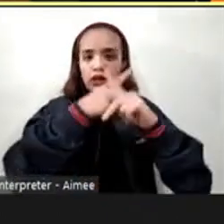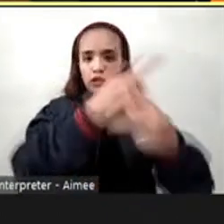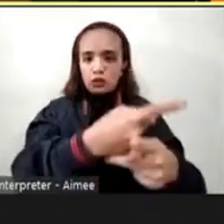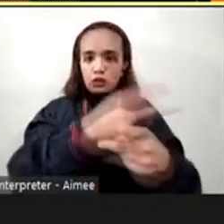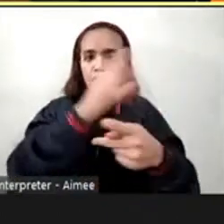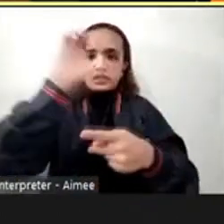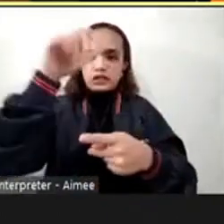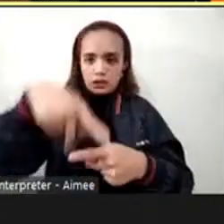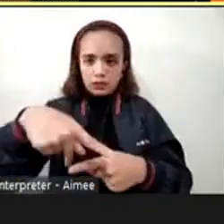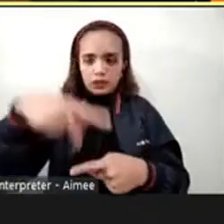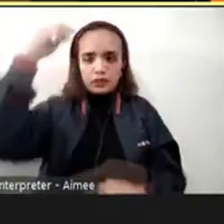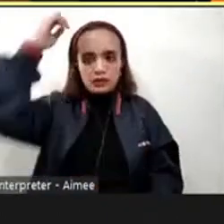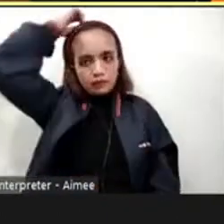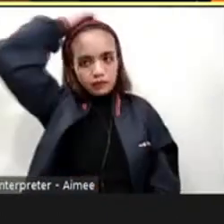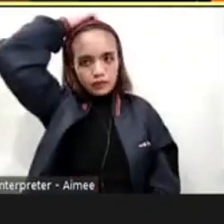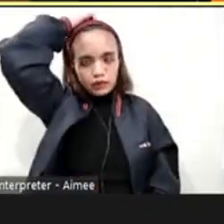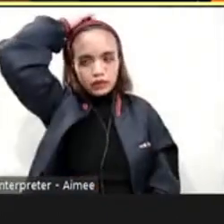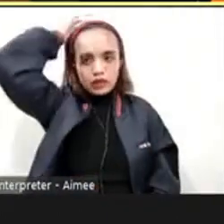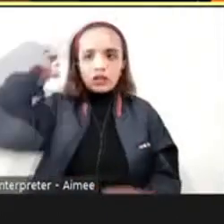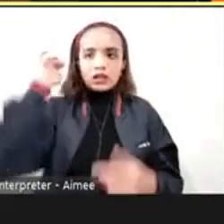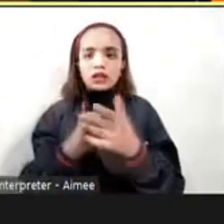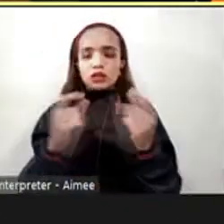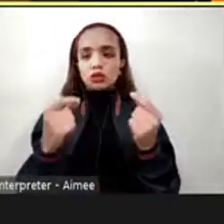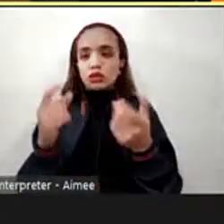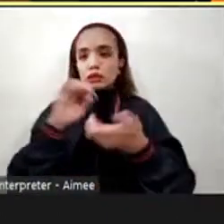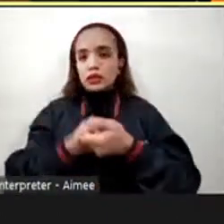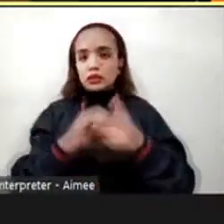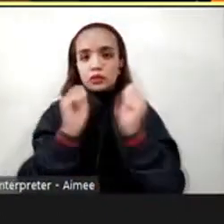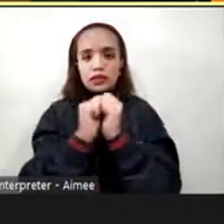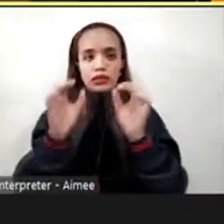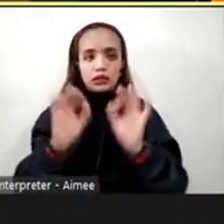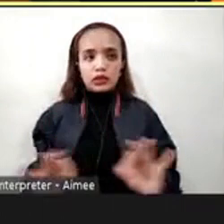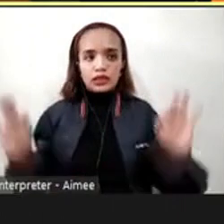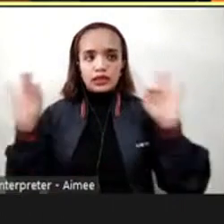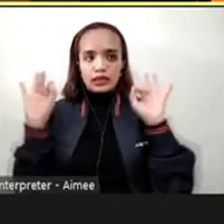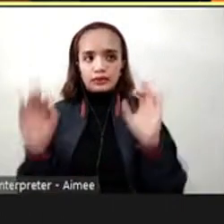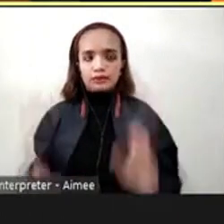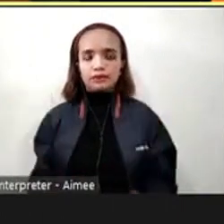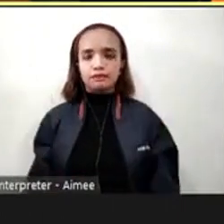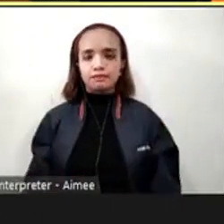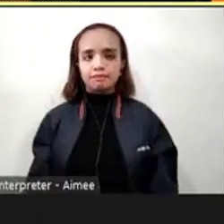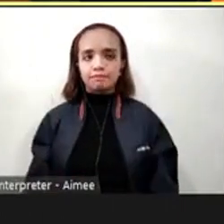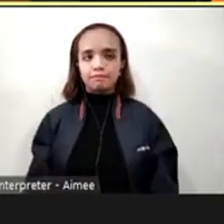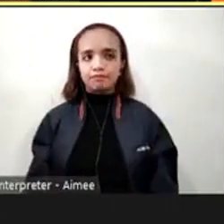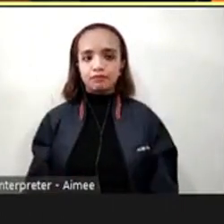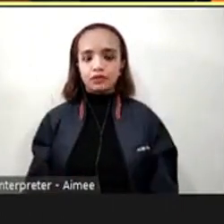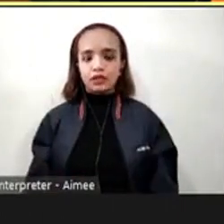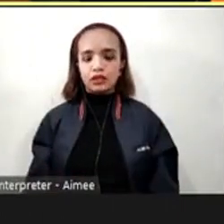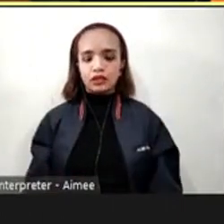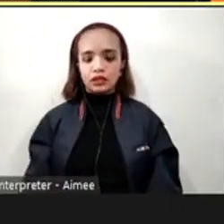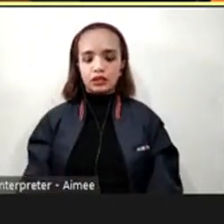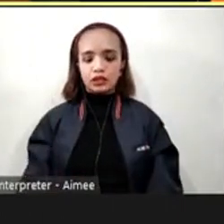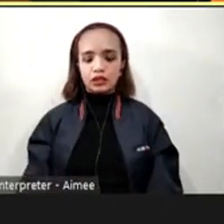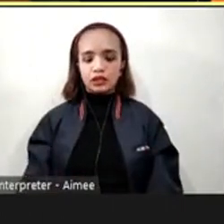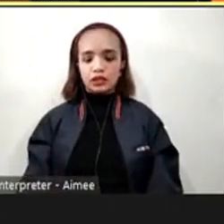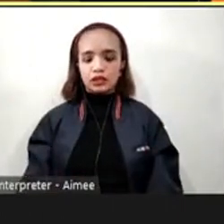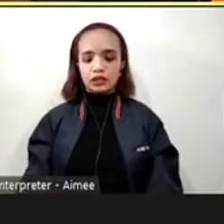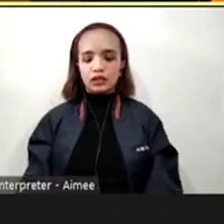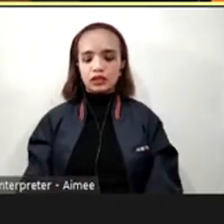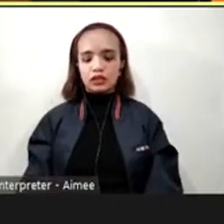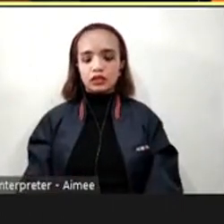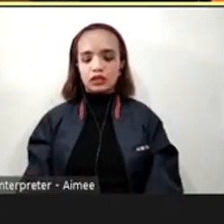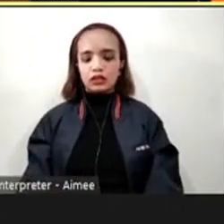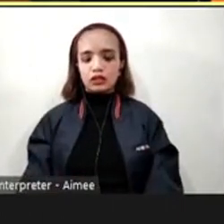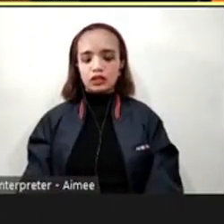this in partnership with UNICEF. Case conference now is also via Zoom,